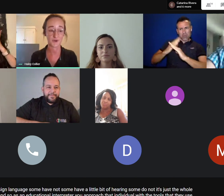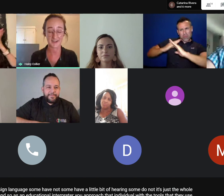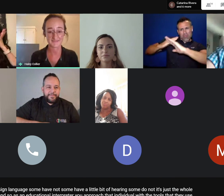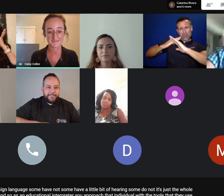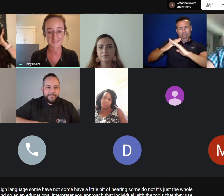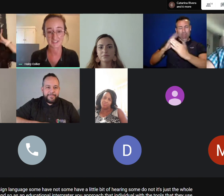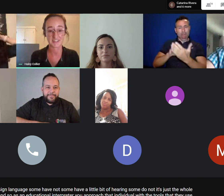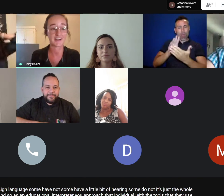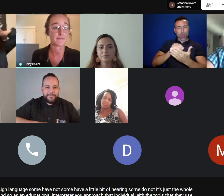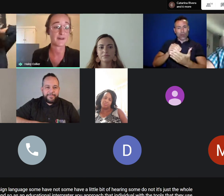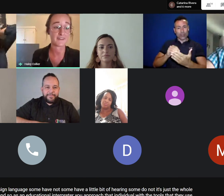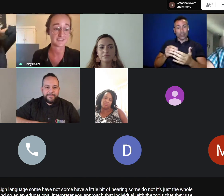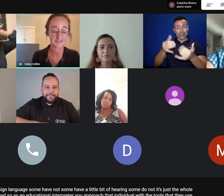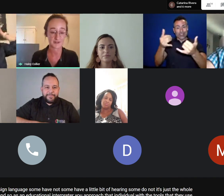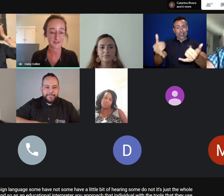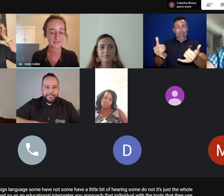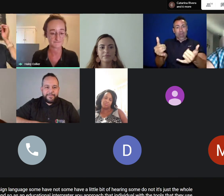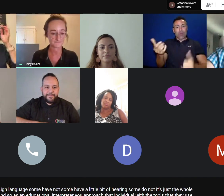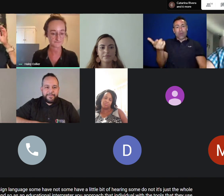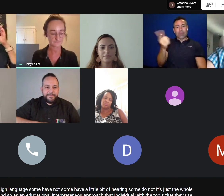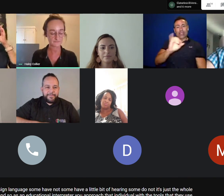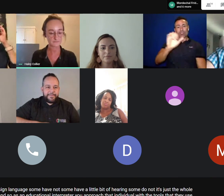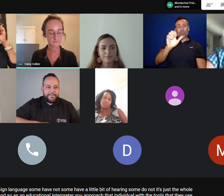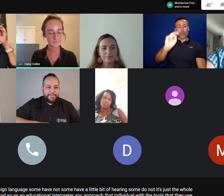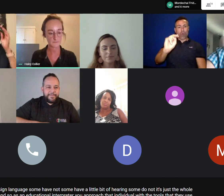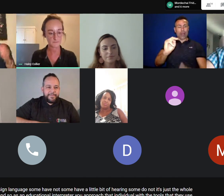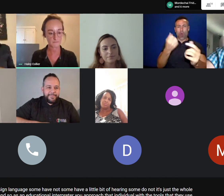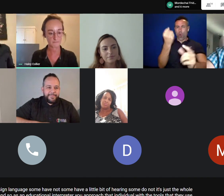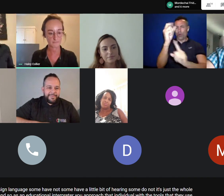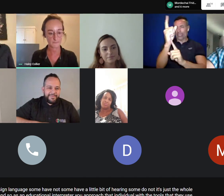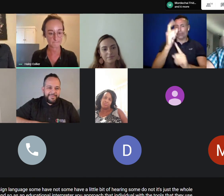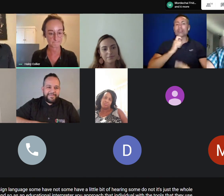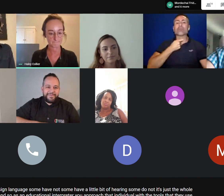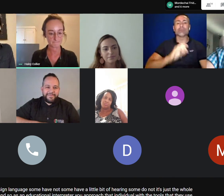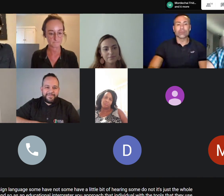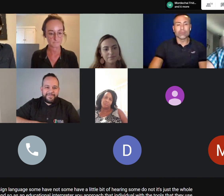to Juan to share about his story.